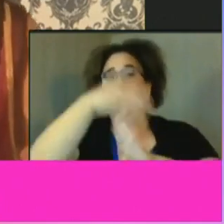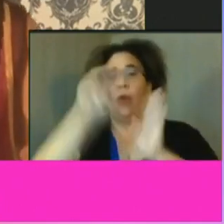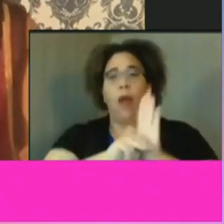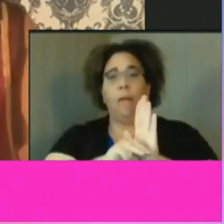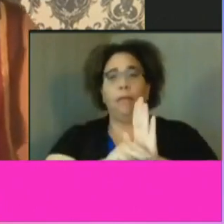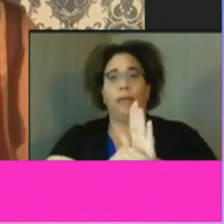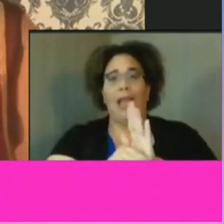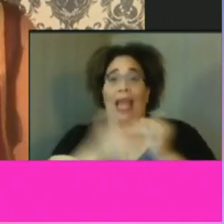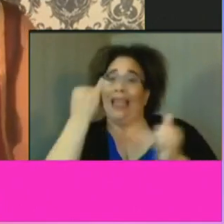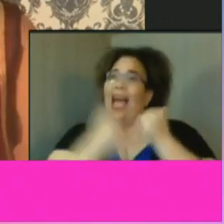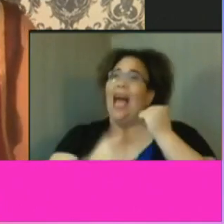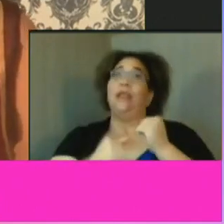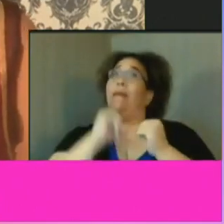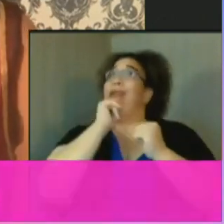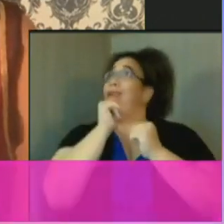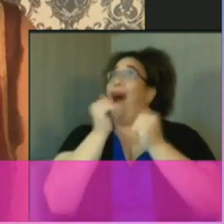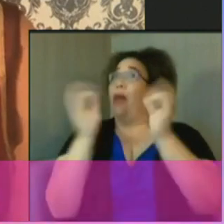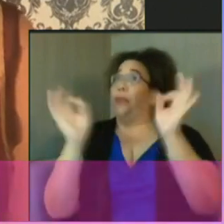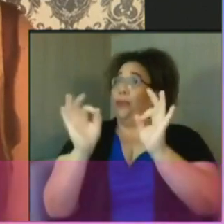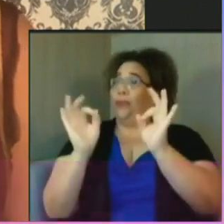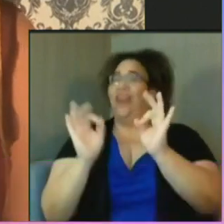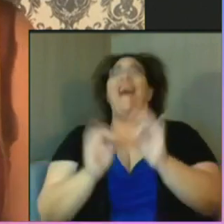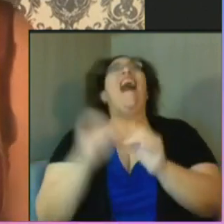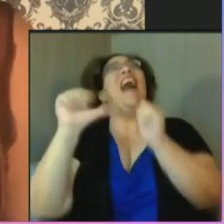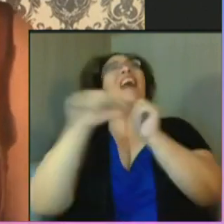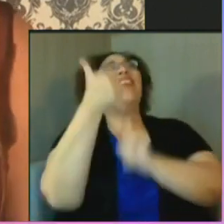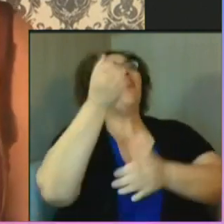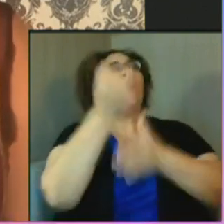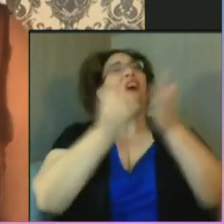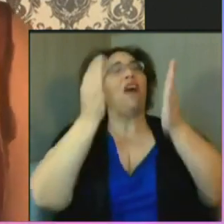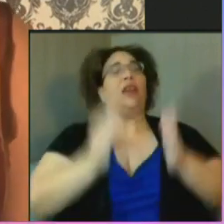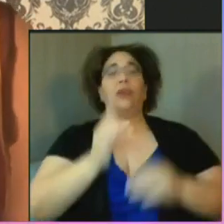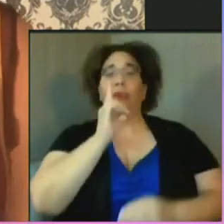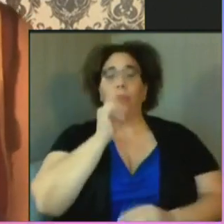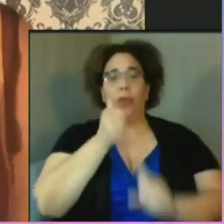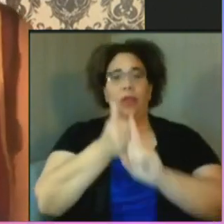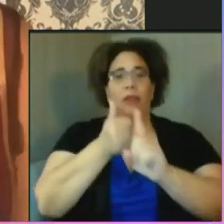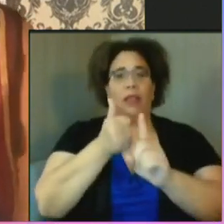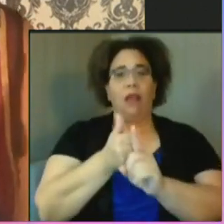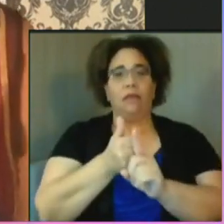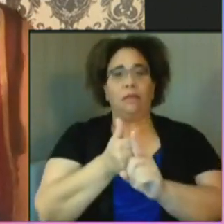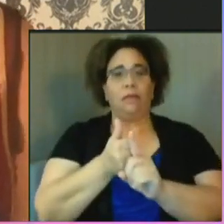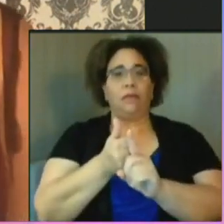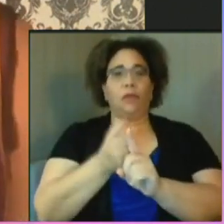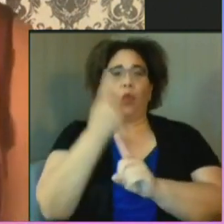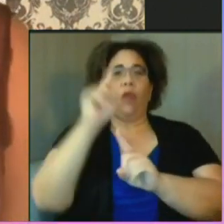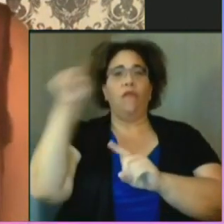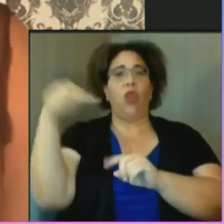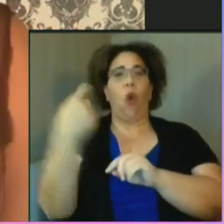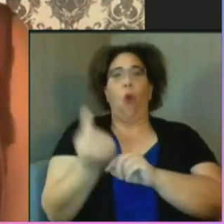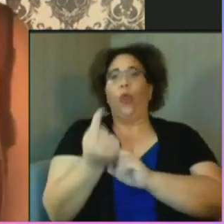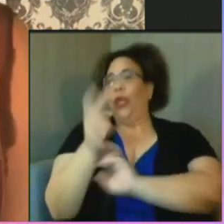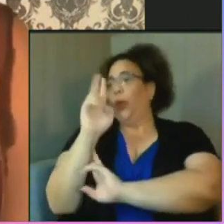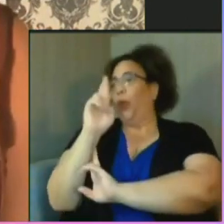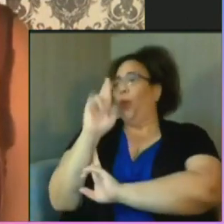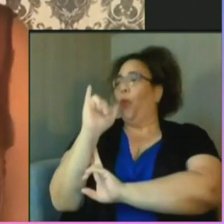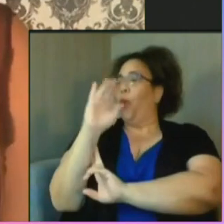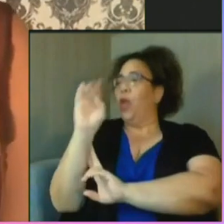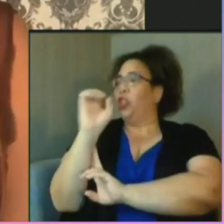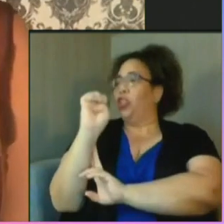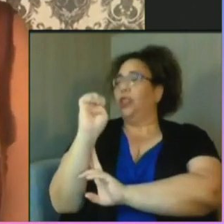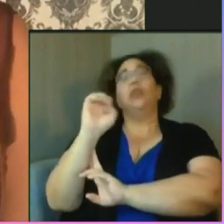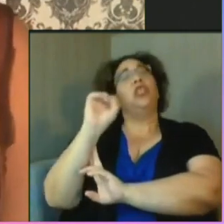not least is another artist who is the one, the only Richie Shazam, who is a multidisciplinary